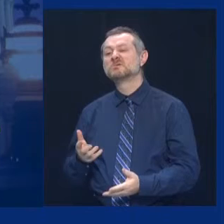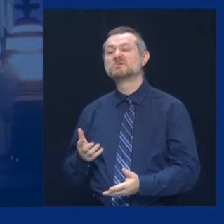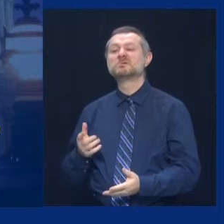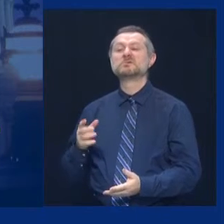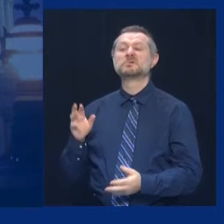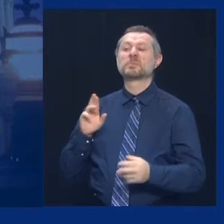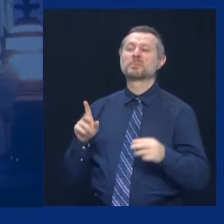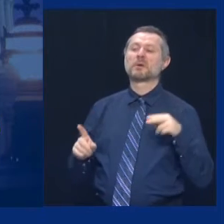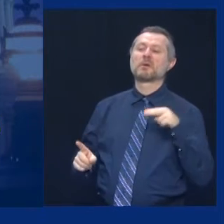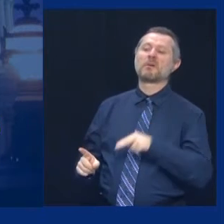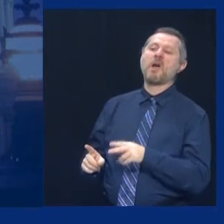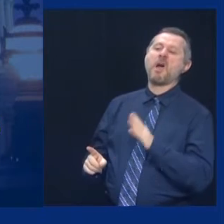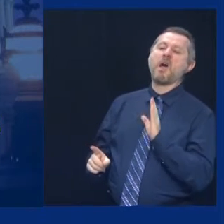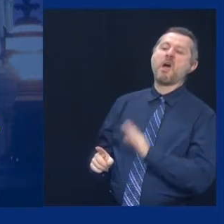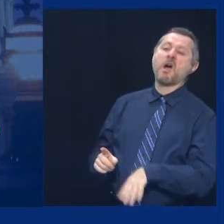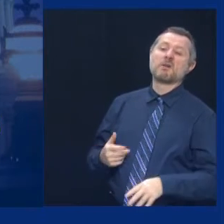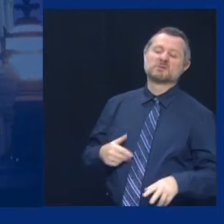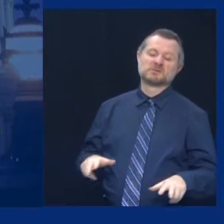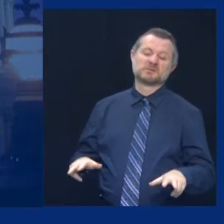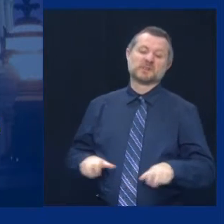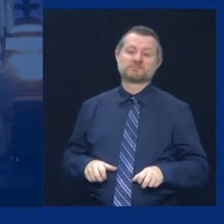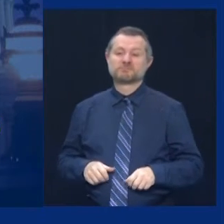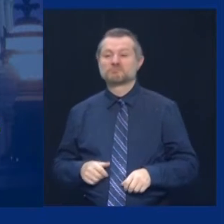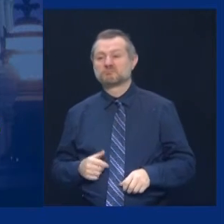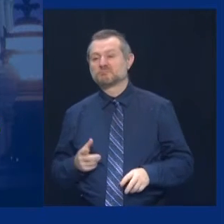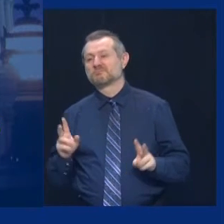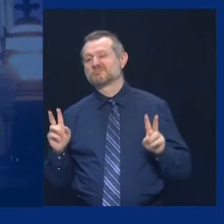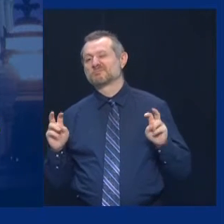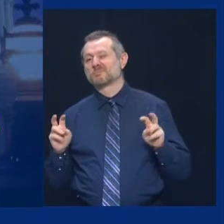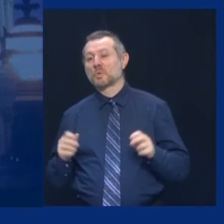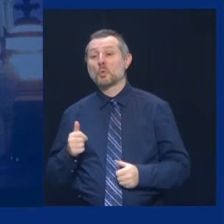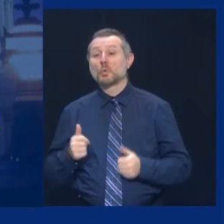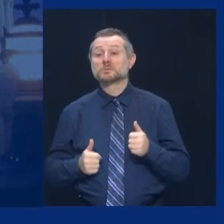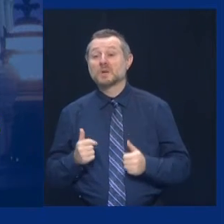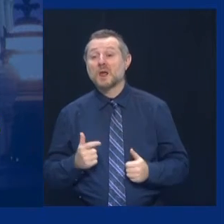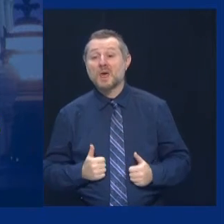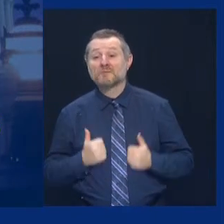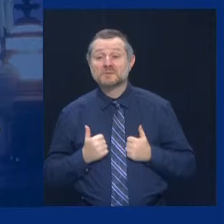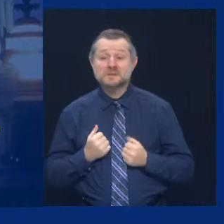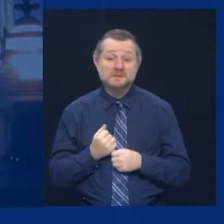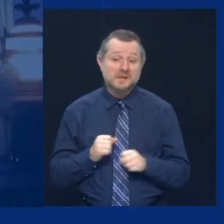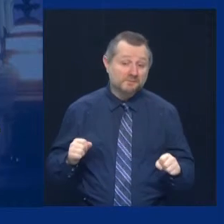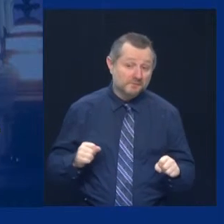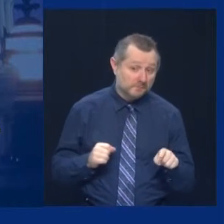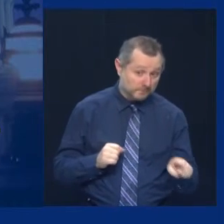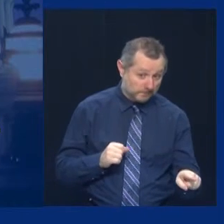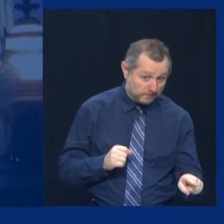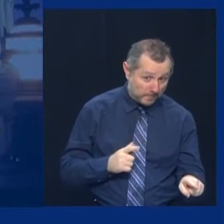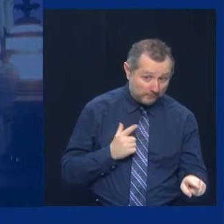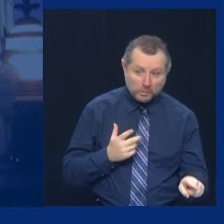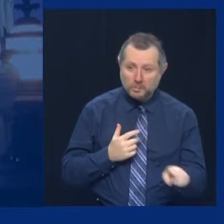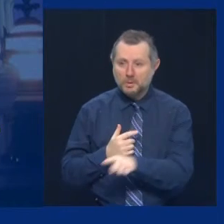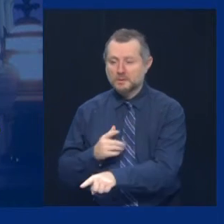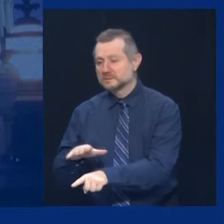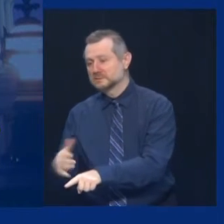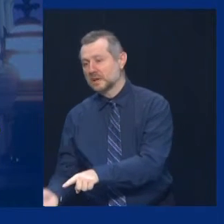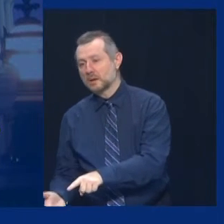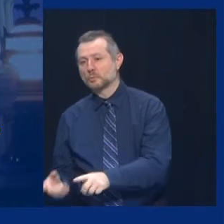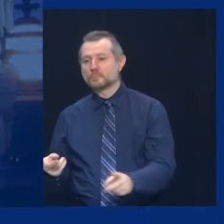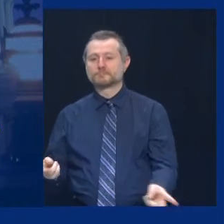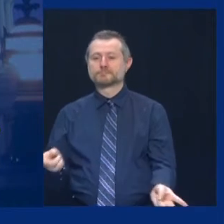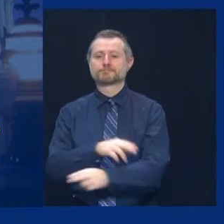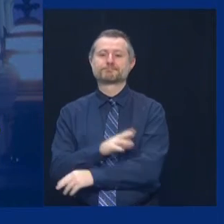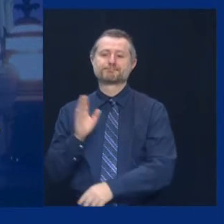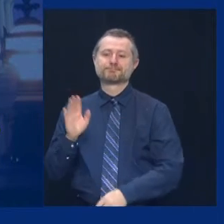Which life do you want to save? We don't choose in this country between